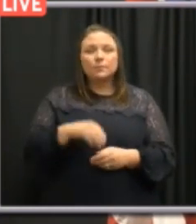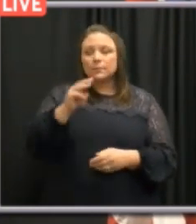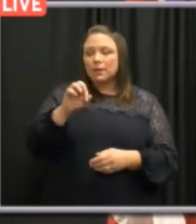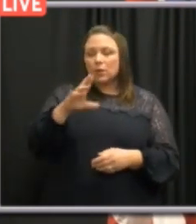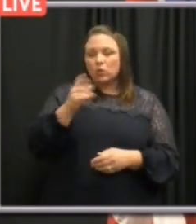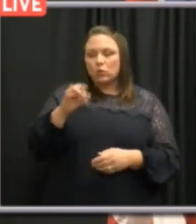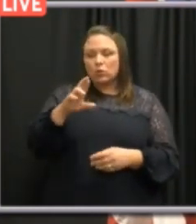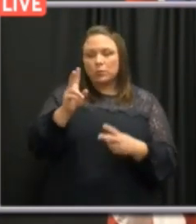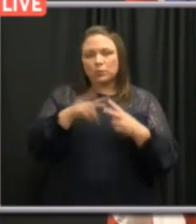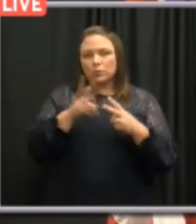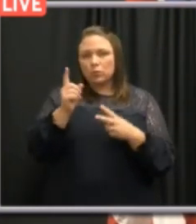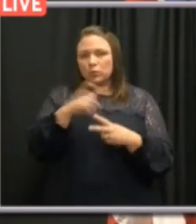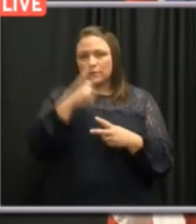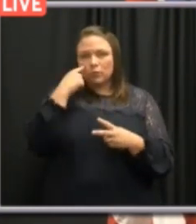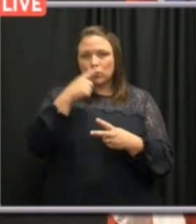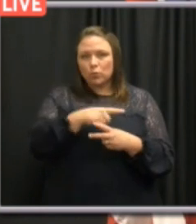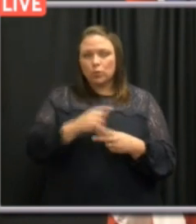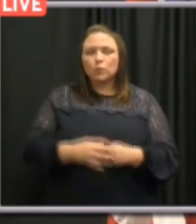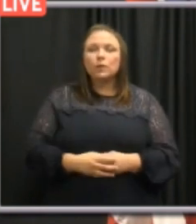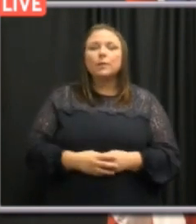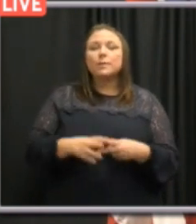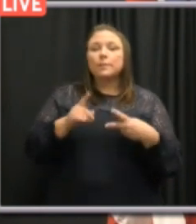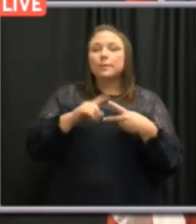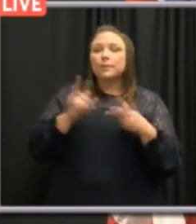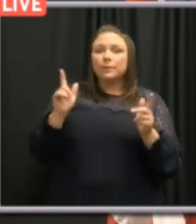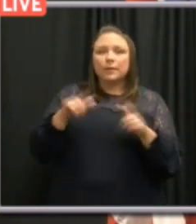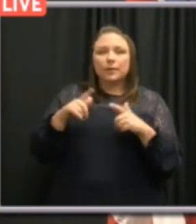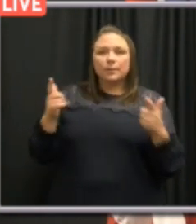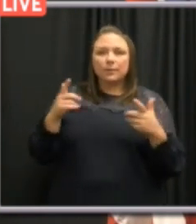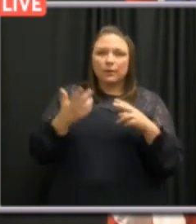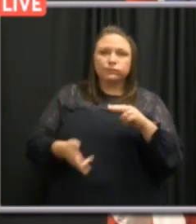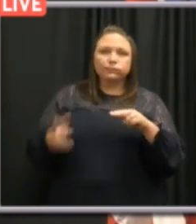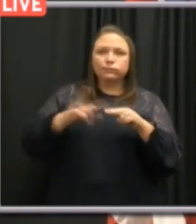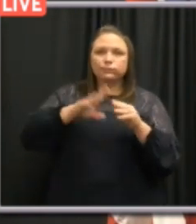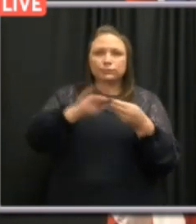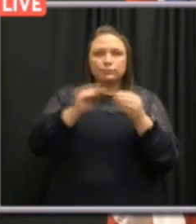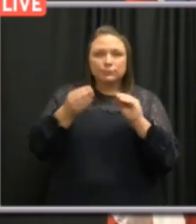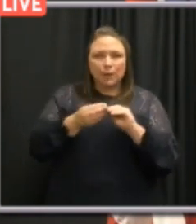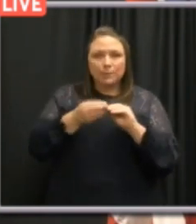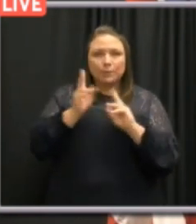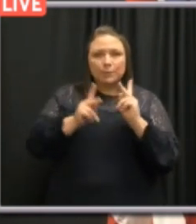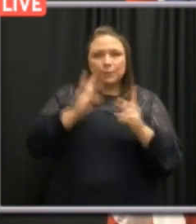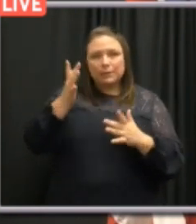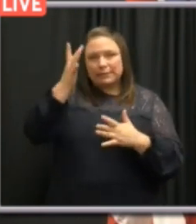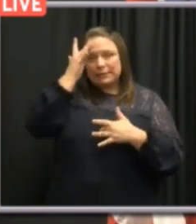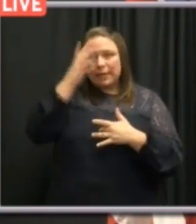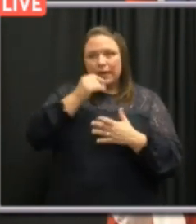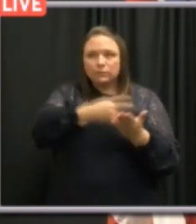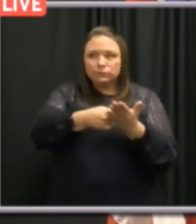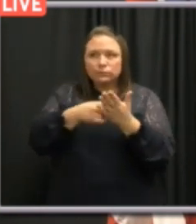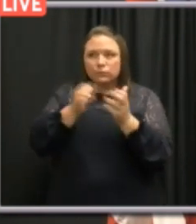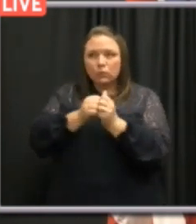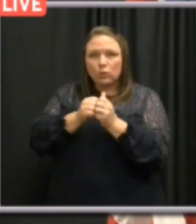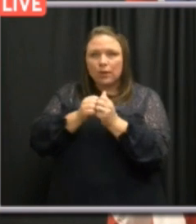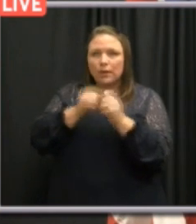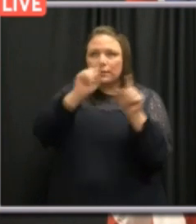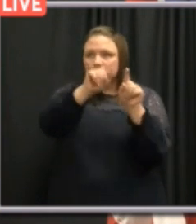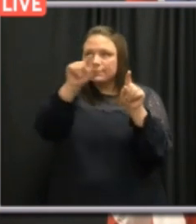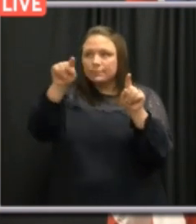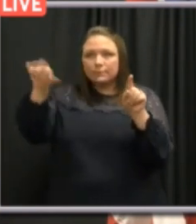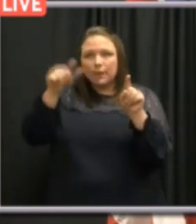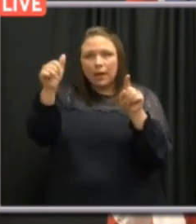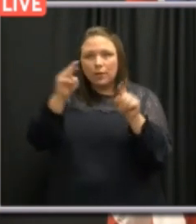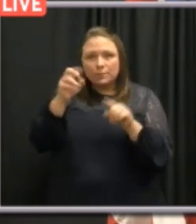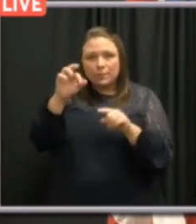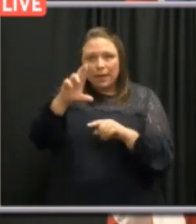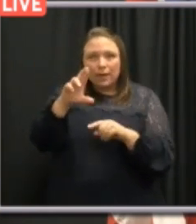couple of questions for you. With the large increase of cases over the weekend and talking to the mayors that you teamed up with, are